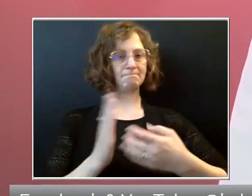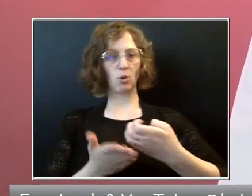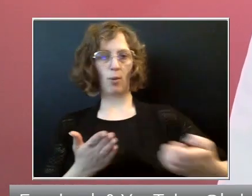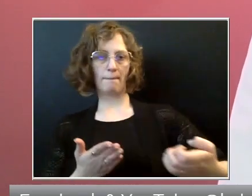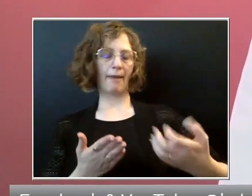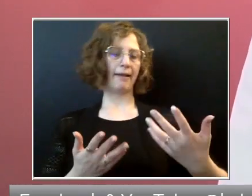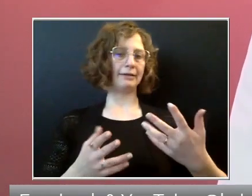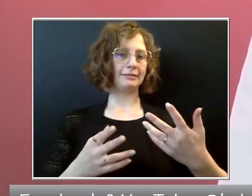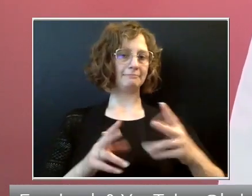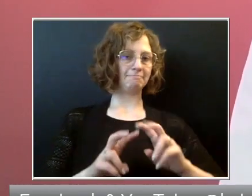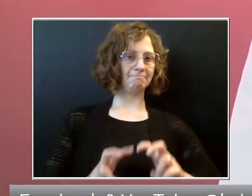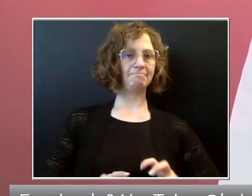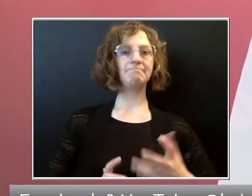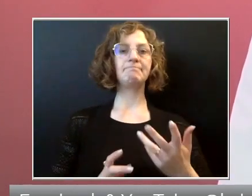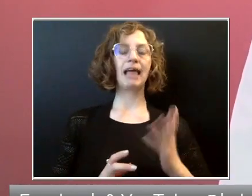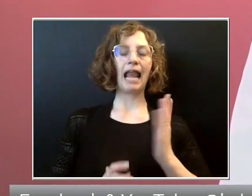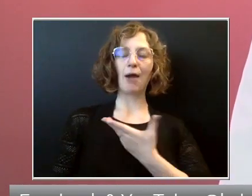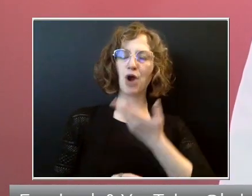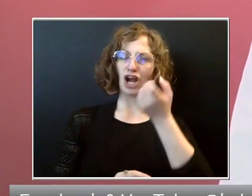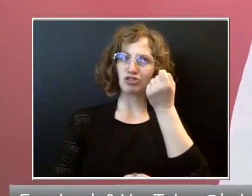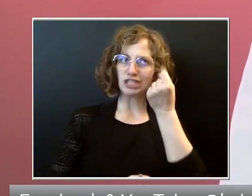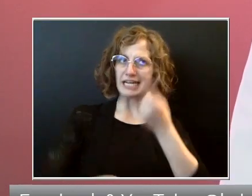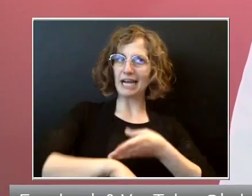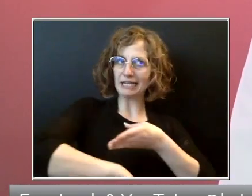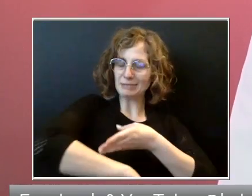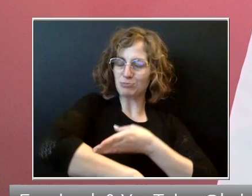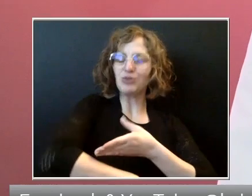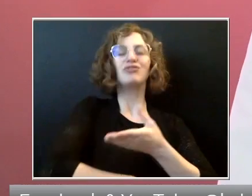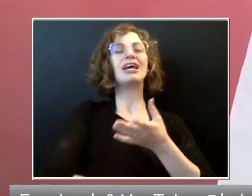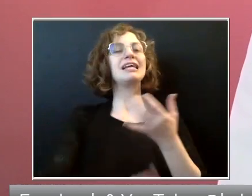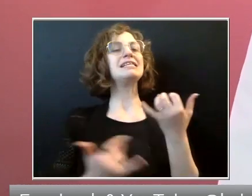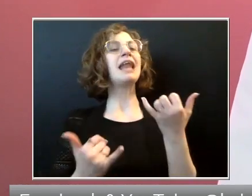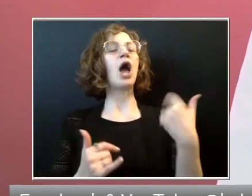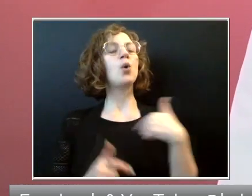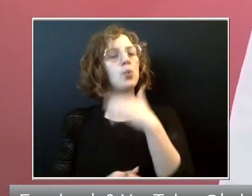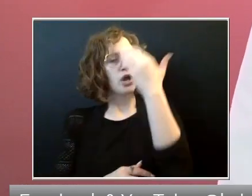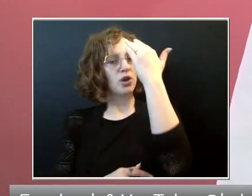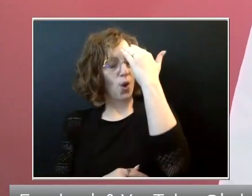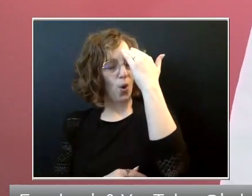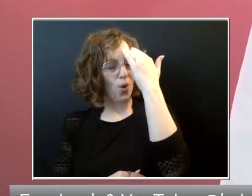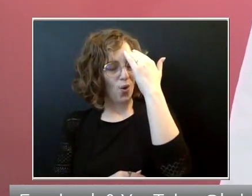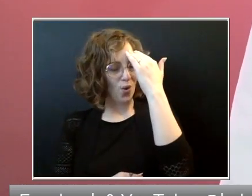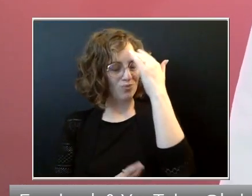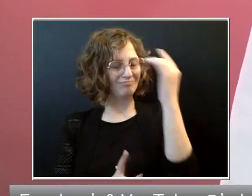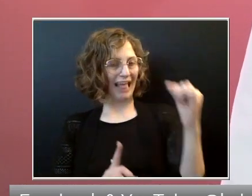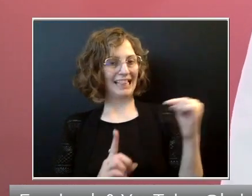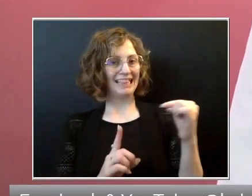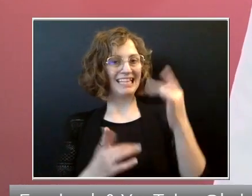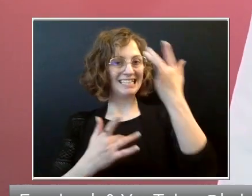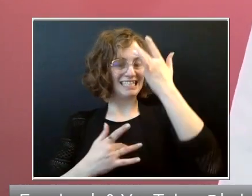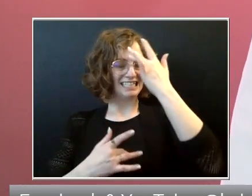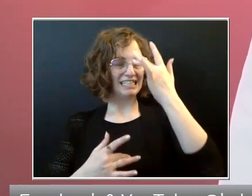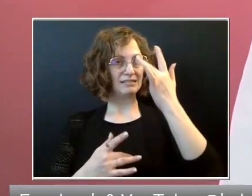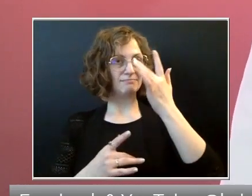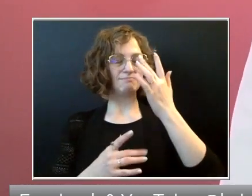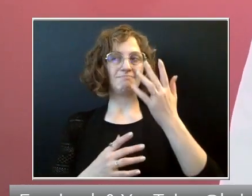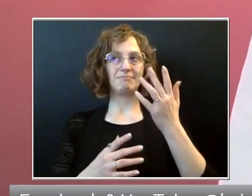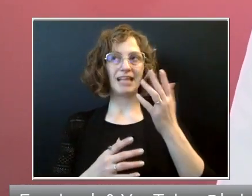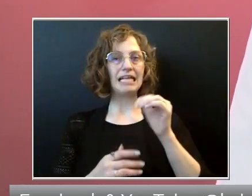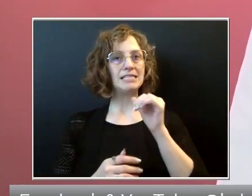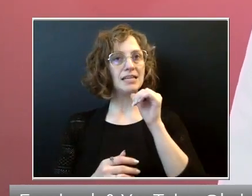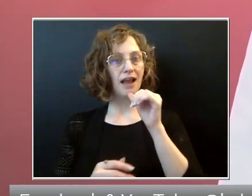actually not nearly as dangerous a disease as we thought a few decades